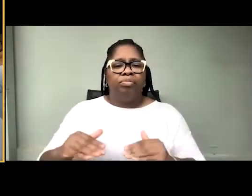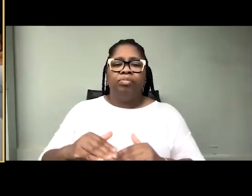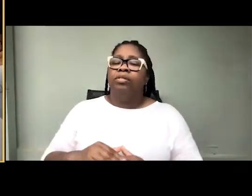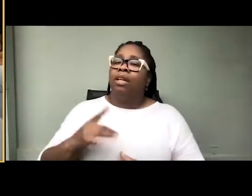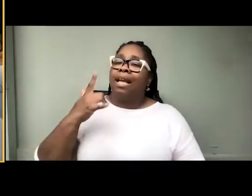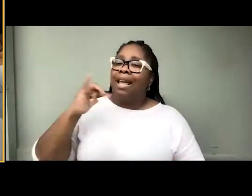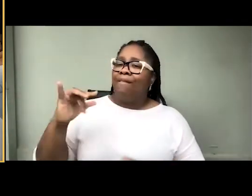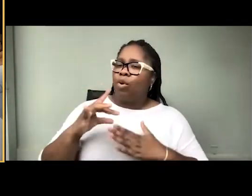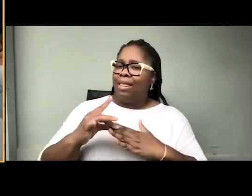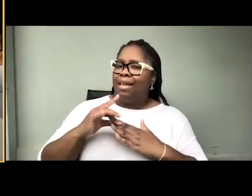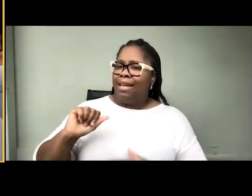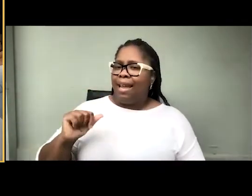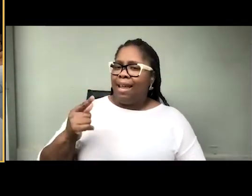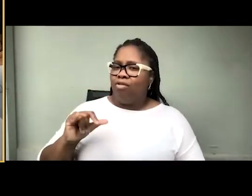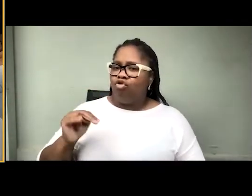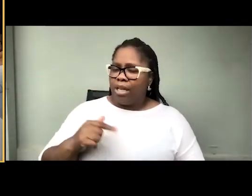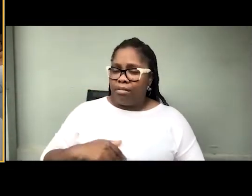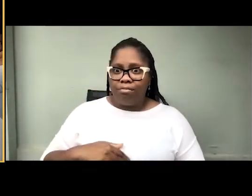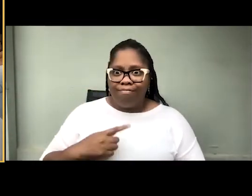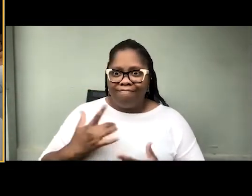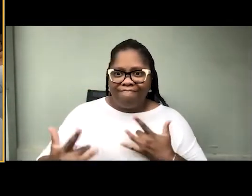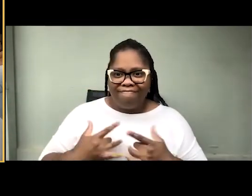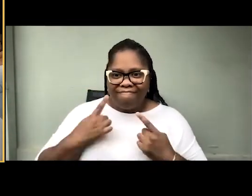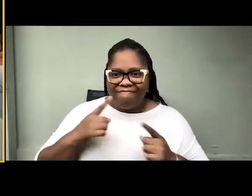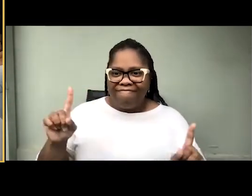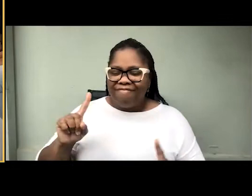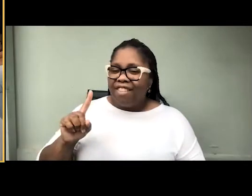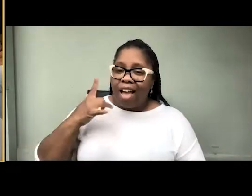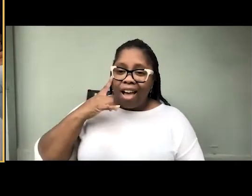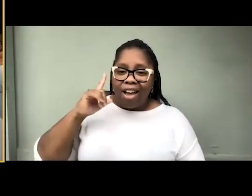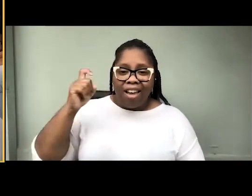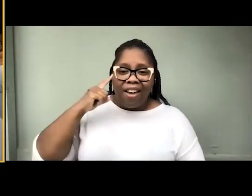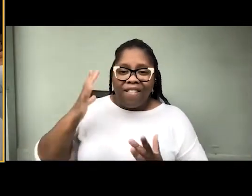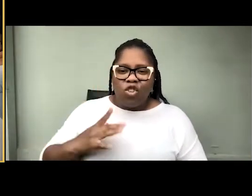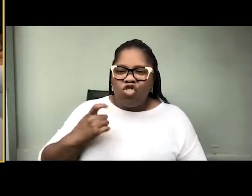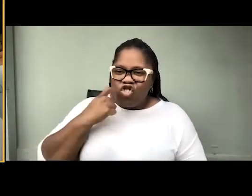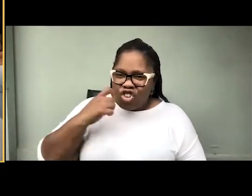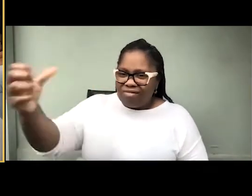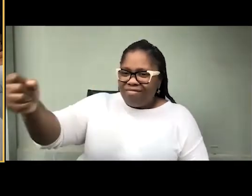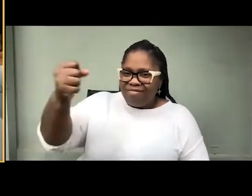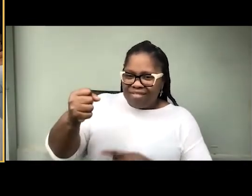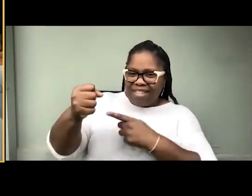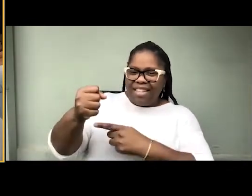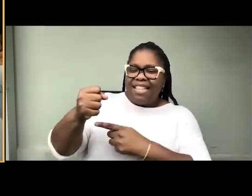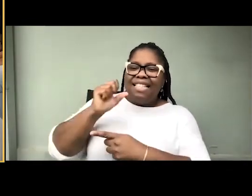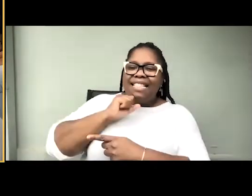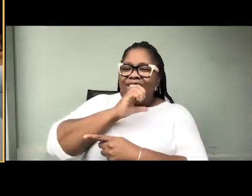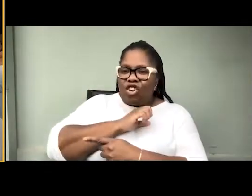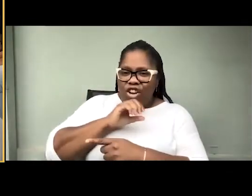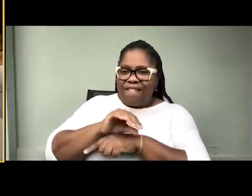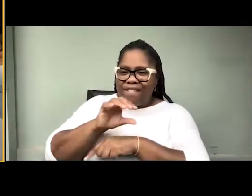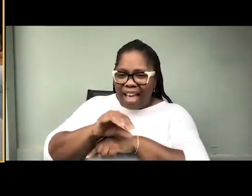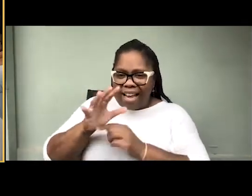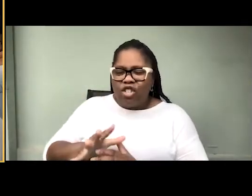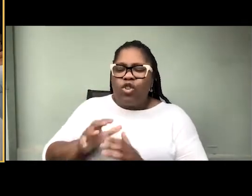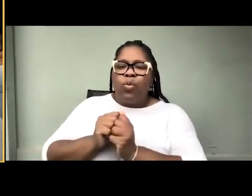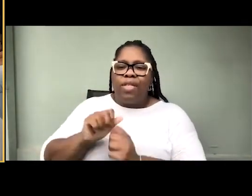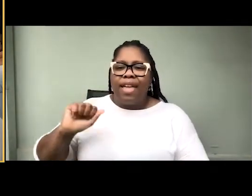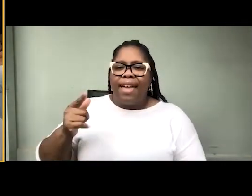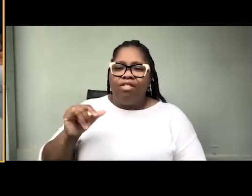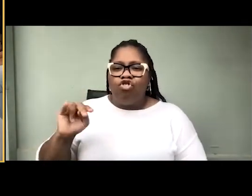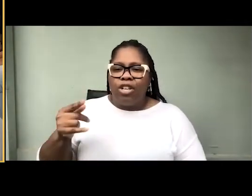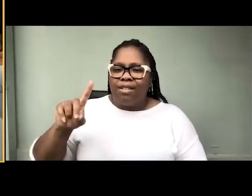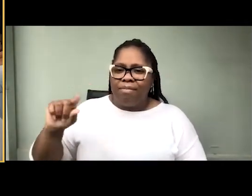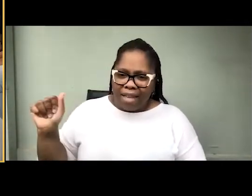that the governor just appointed the first ever senior advisor on aging, disability, and Alzheimer's disease.